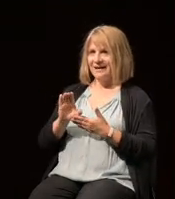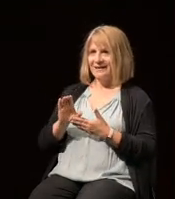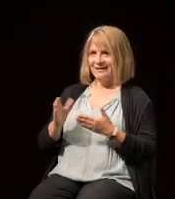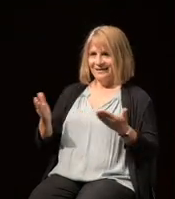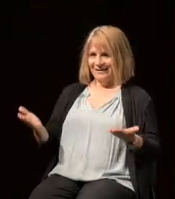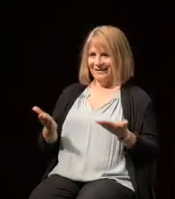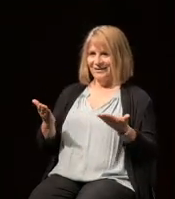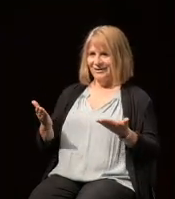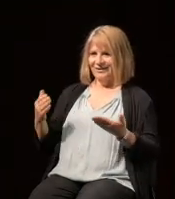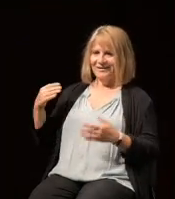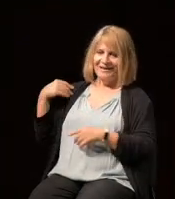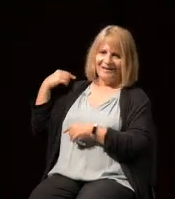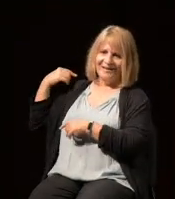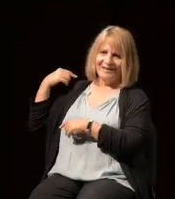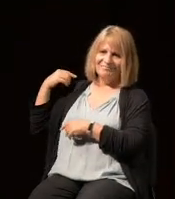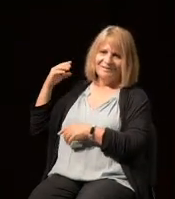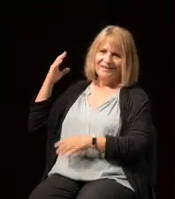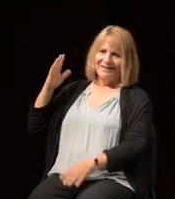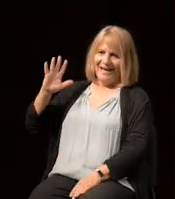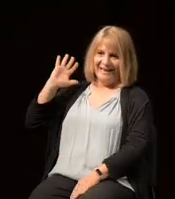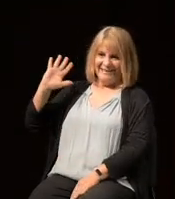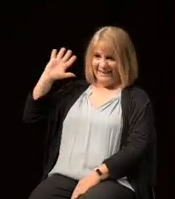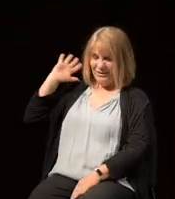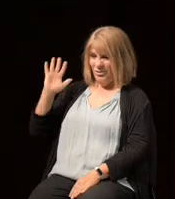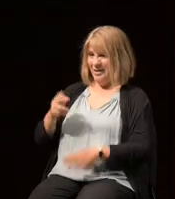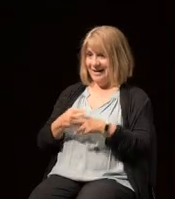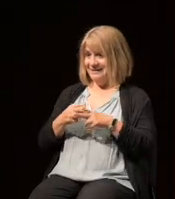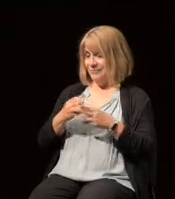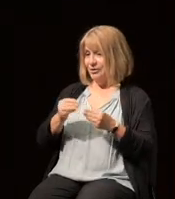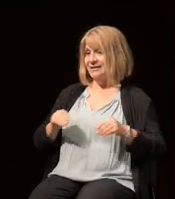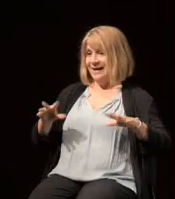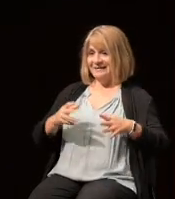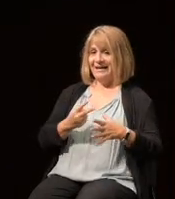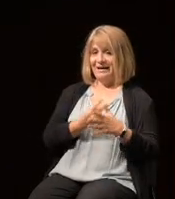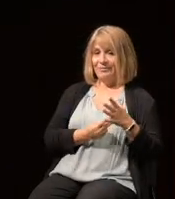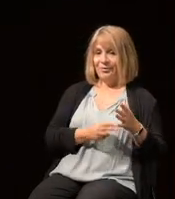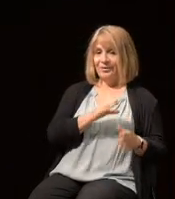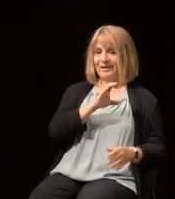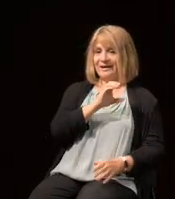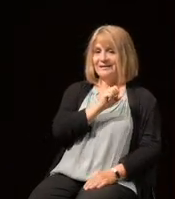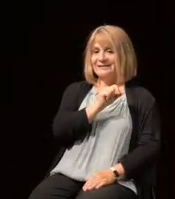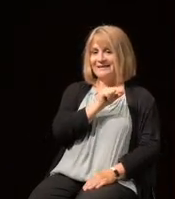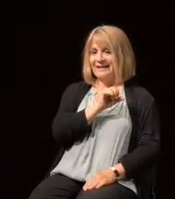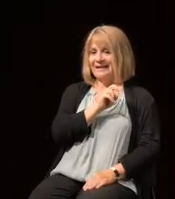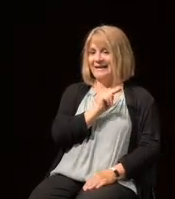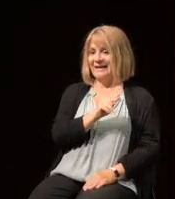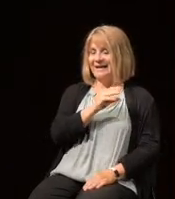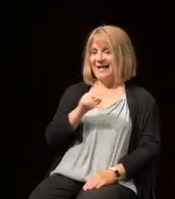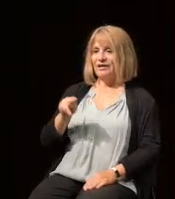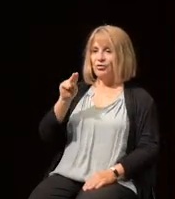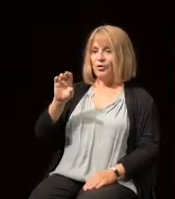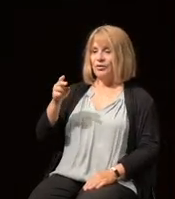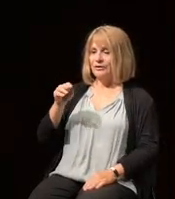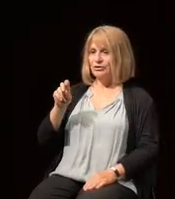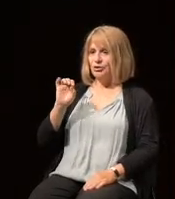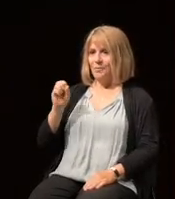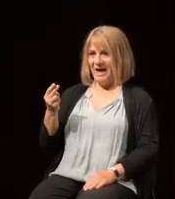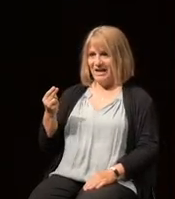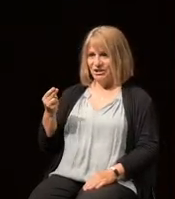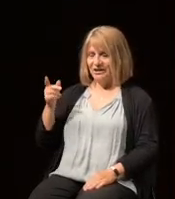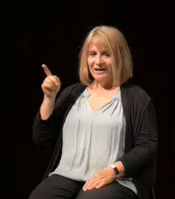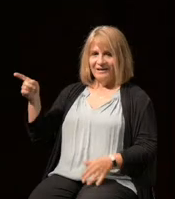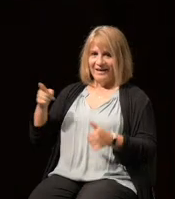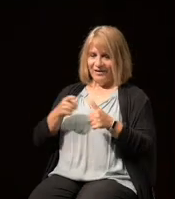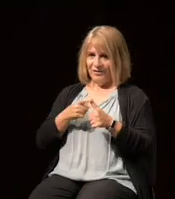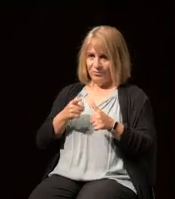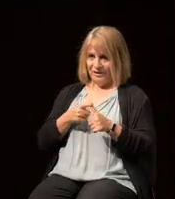ancestral, traditional, and contemporary lands of both the Salinan and the Northern Chumash, who are the original,